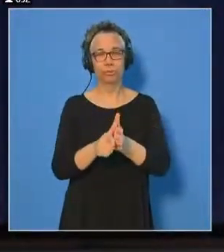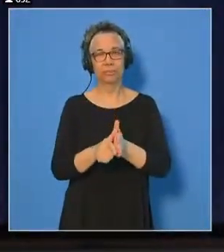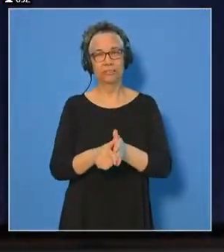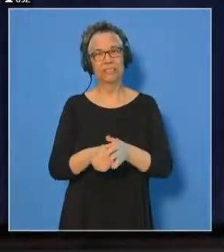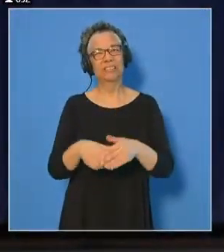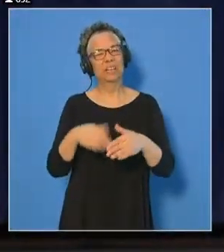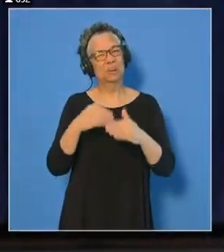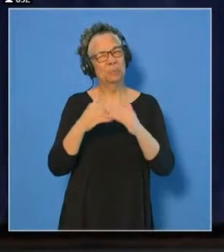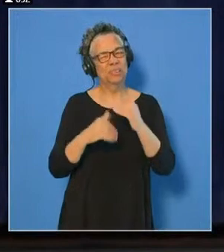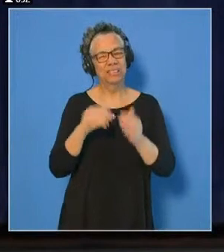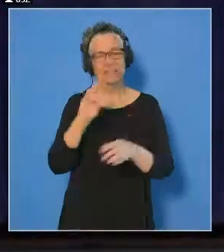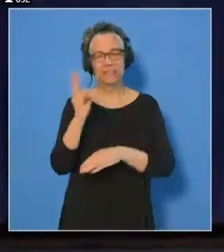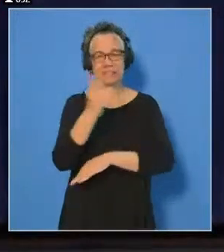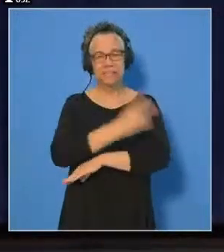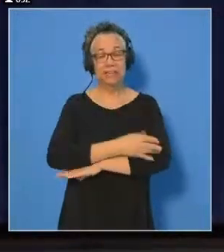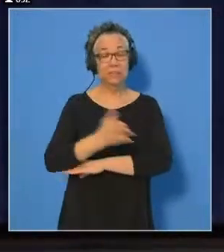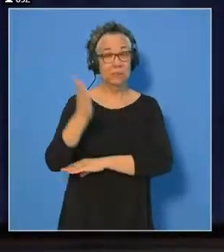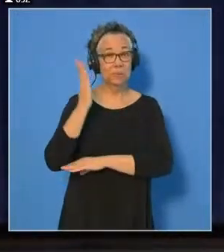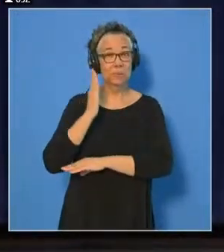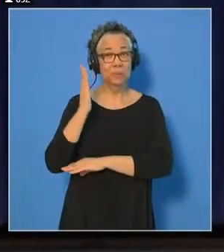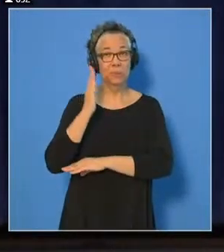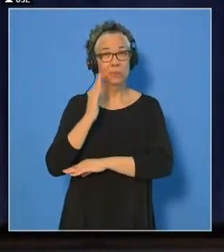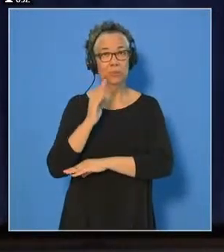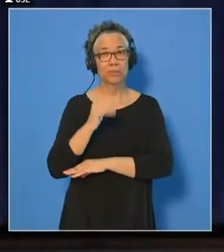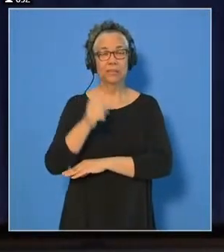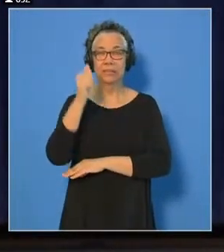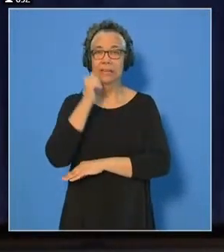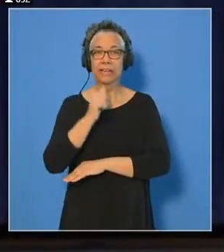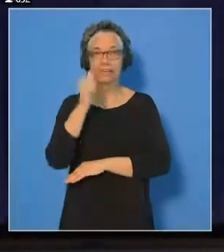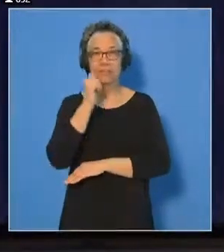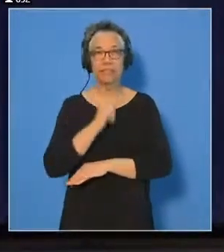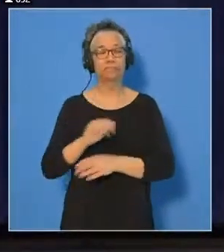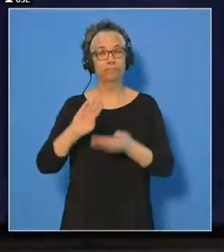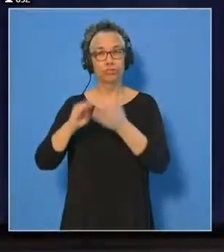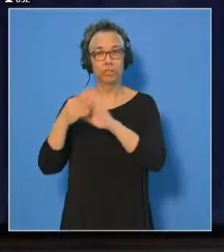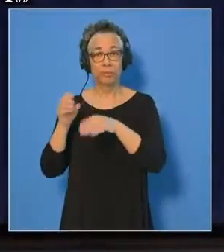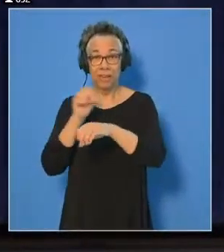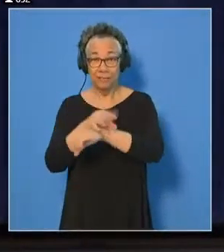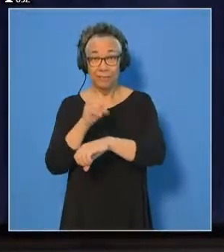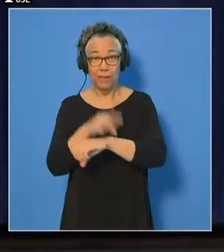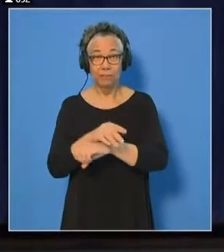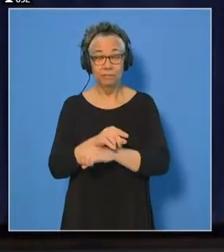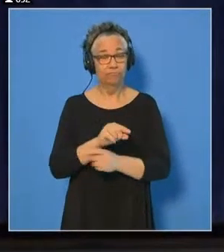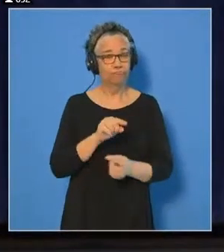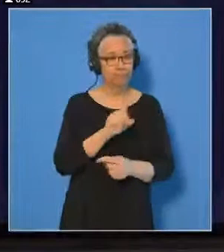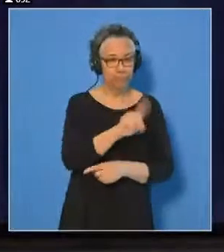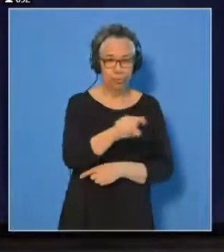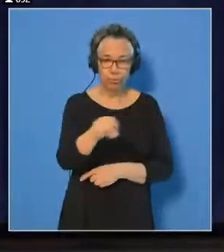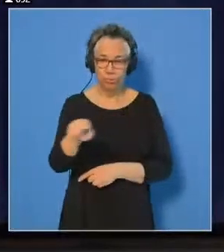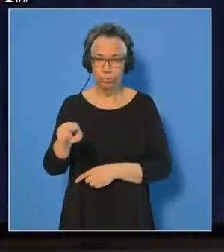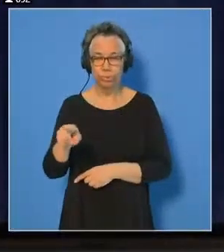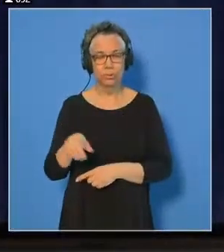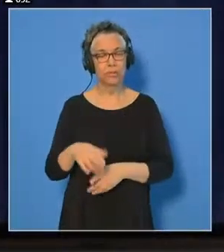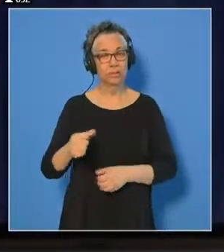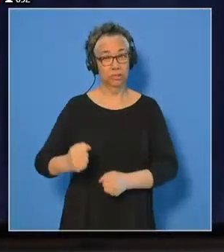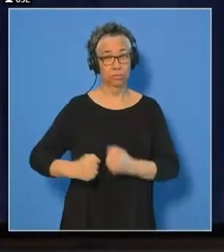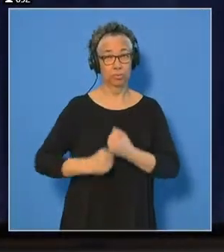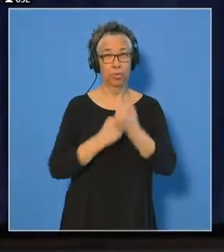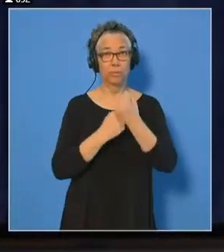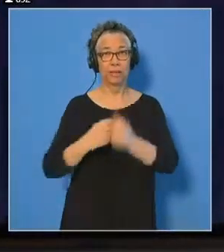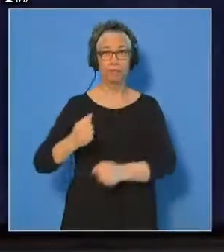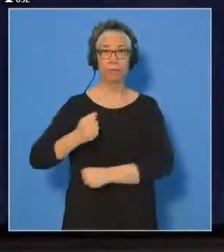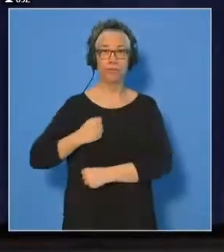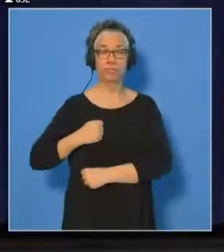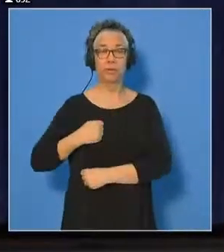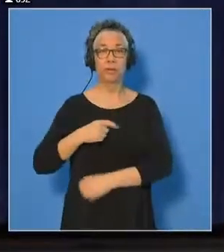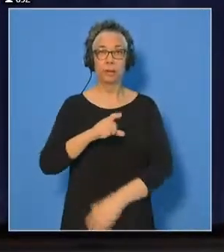days ago. The daily community advisory points continue across the island, supported by the Royal Bermuda Regiment and the Bermuda